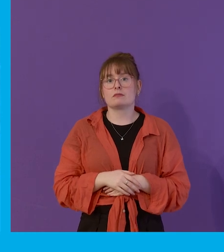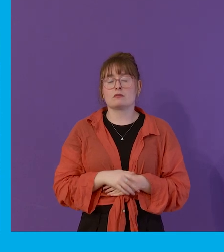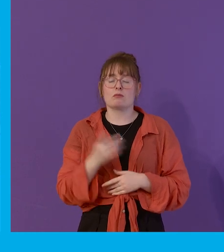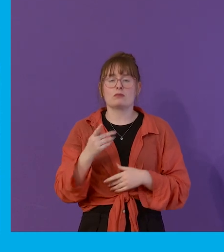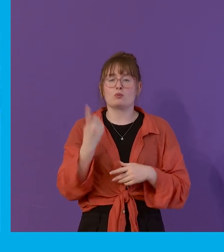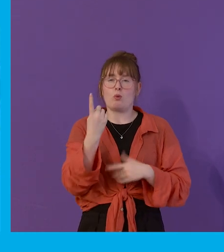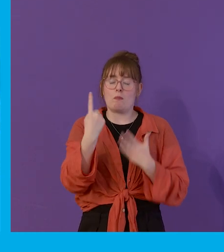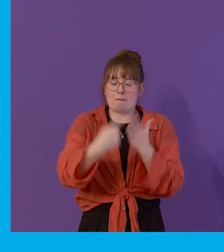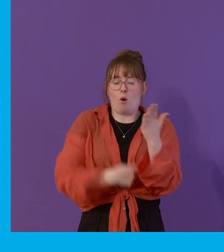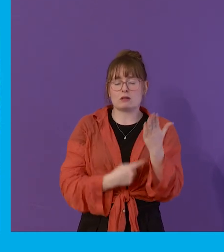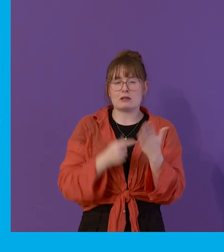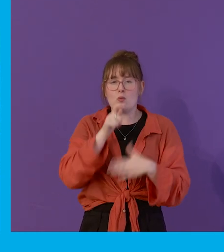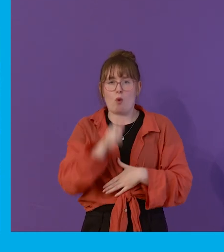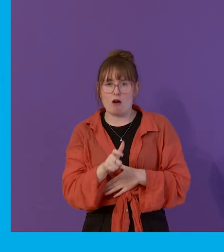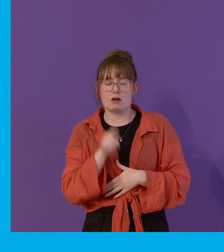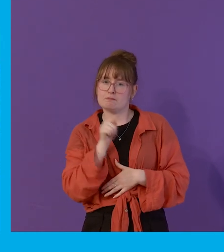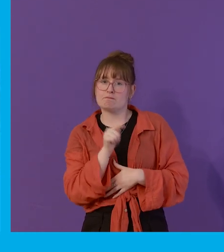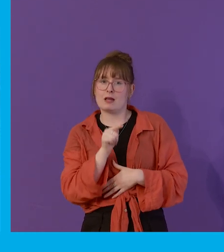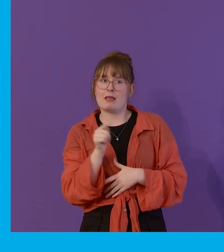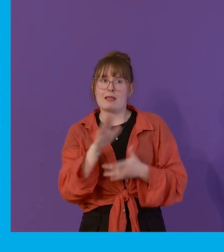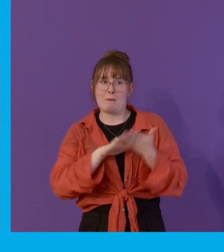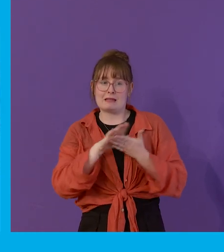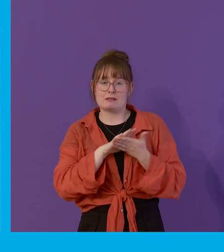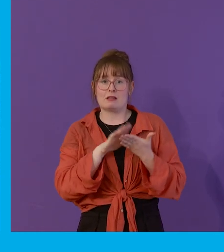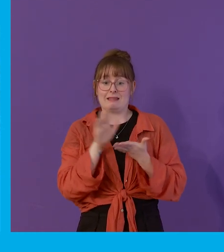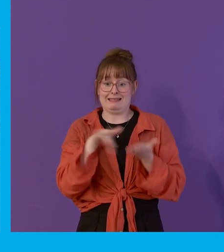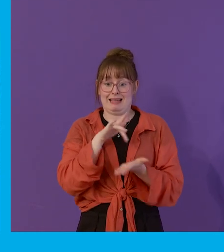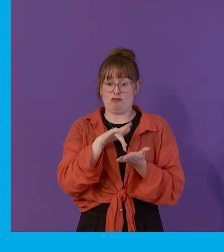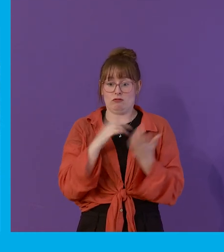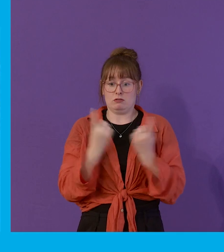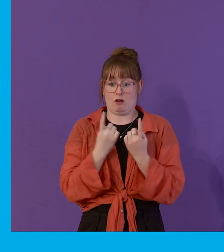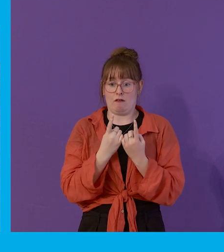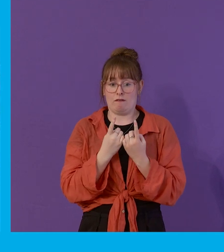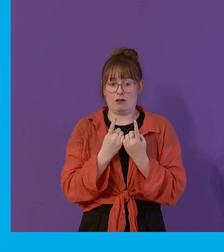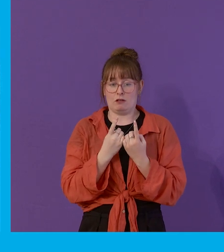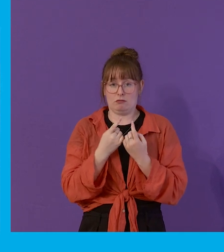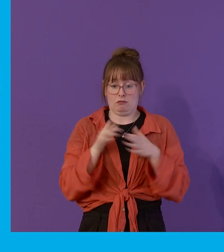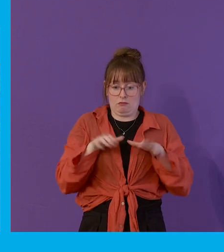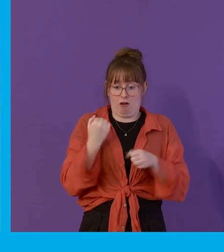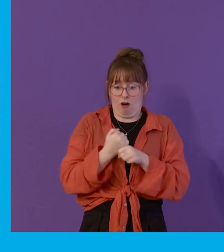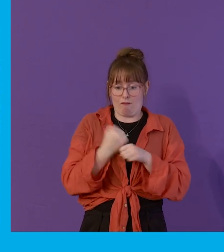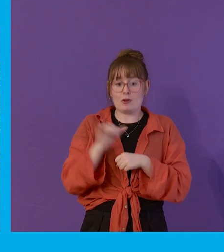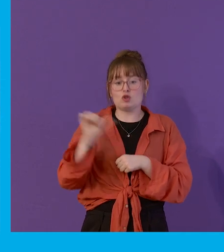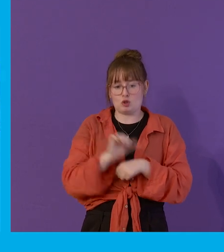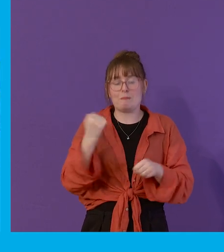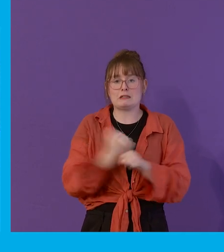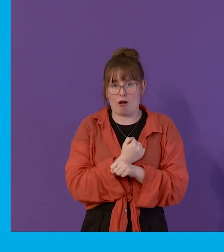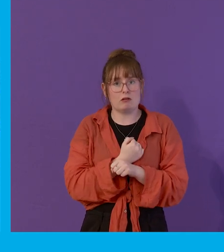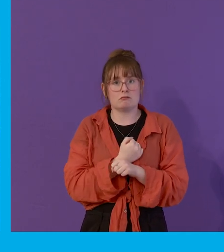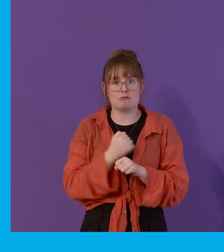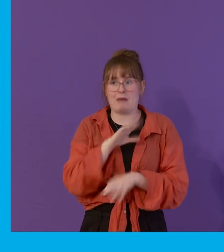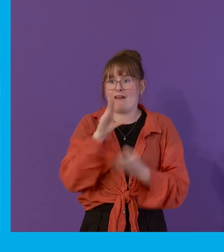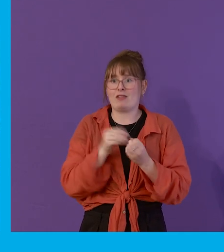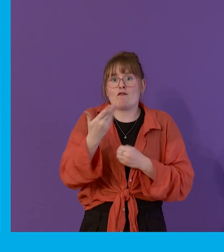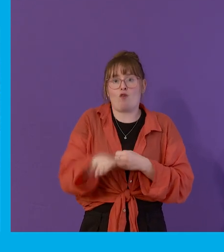policy term for the idea that the central state should really only do the things that can be done best by a central state,